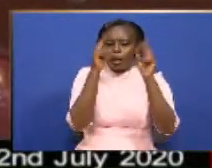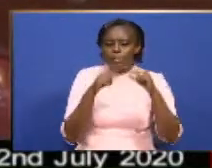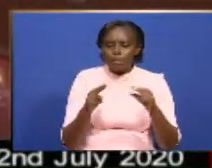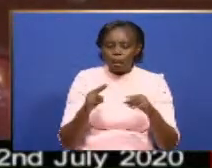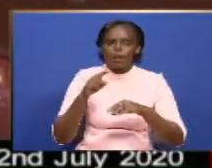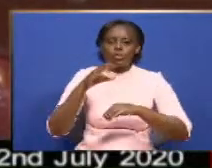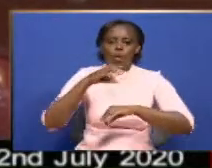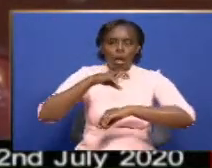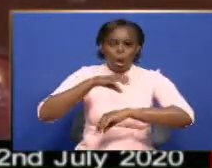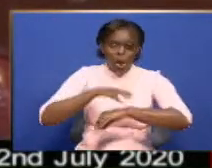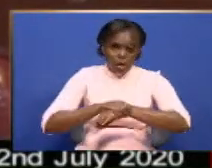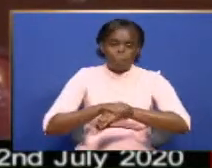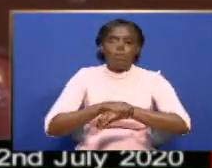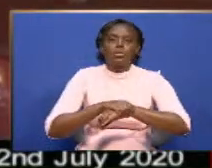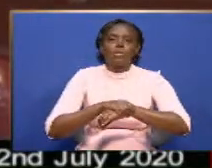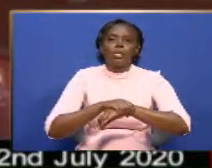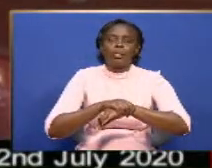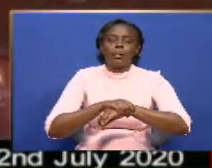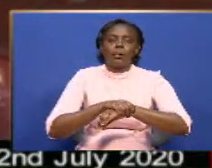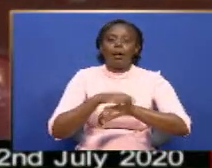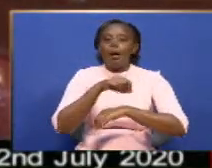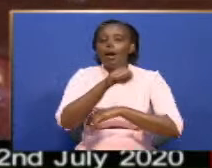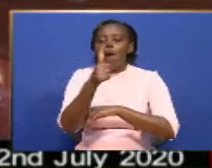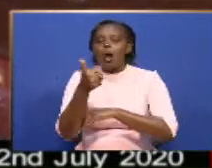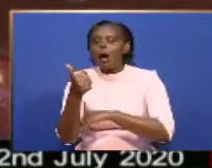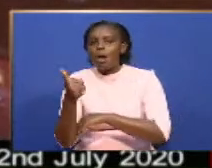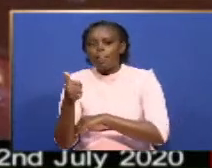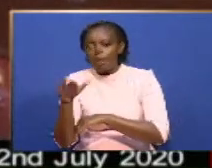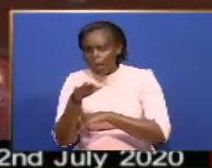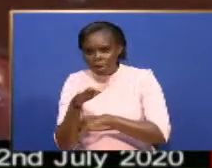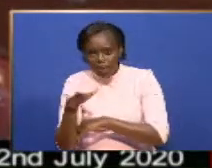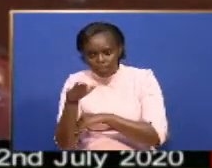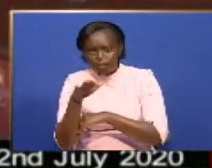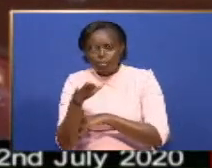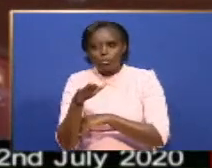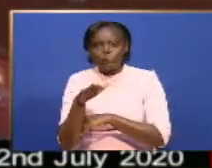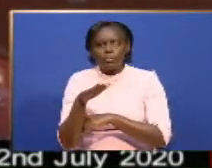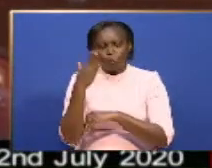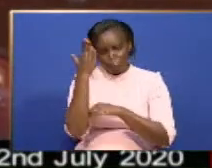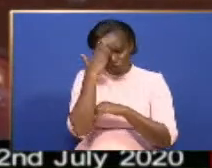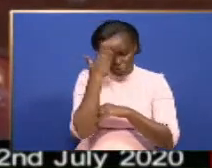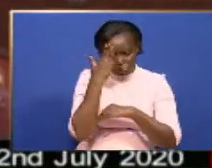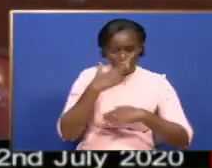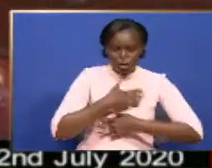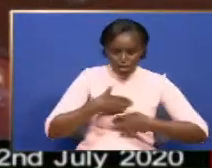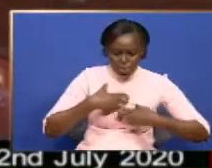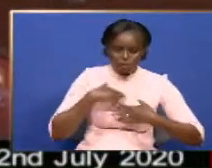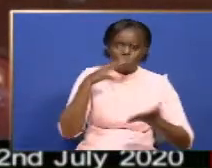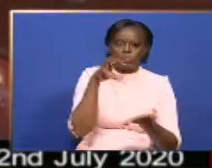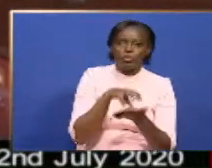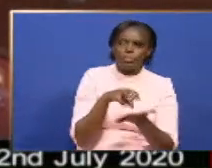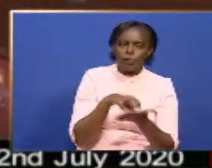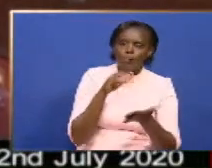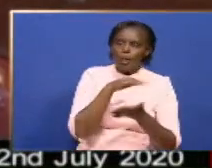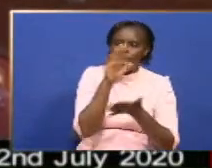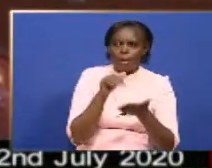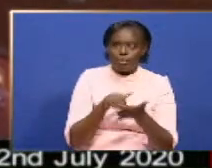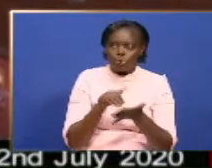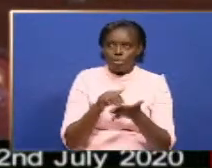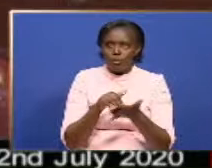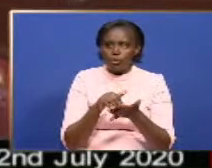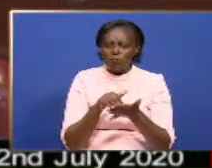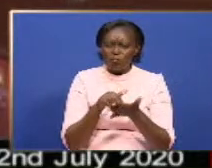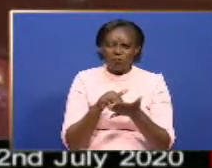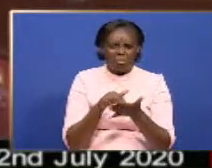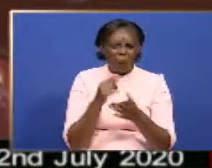adoption of other grounds for recognition of refugee status, including torture,